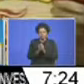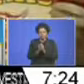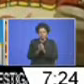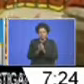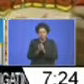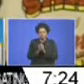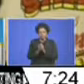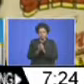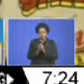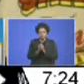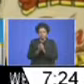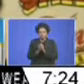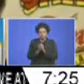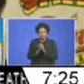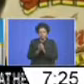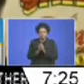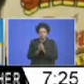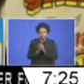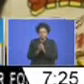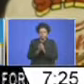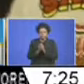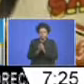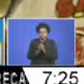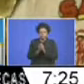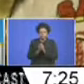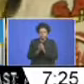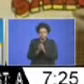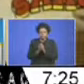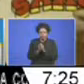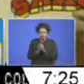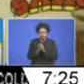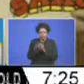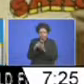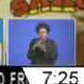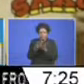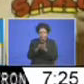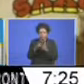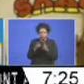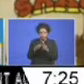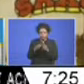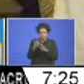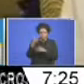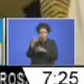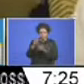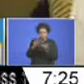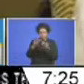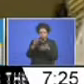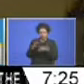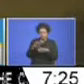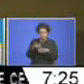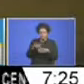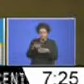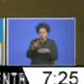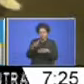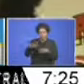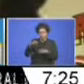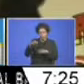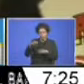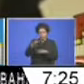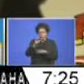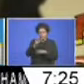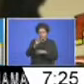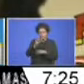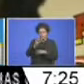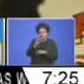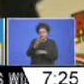Hello, hello. December? What, the 1st of December? Okay, me tell what to do. Put the music in the bike. Socks and I'll be there. Yeah,